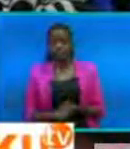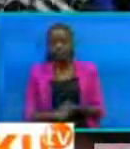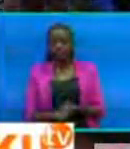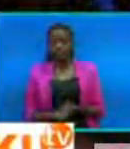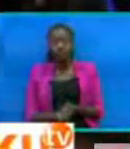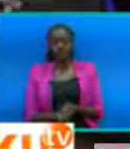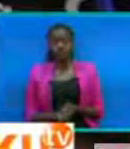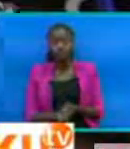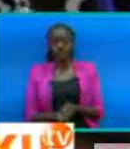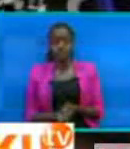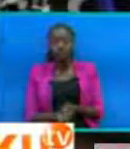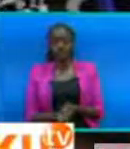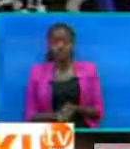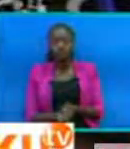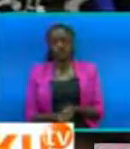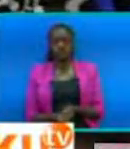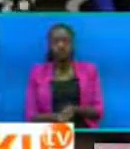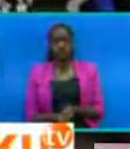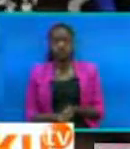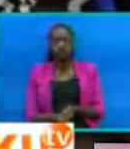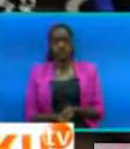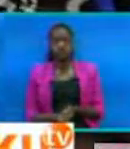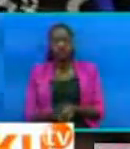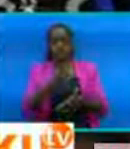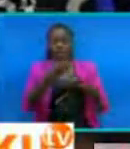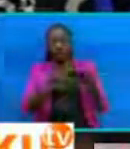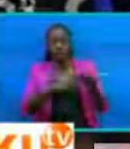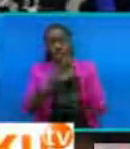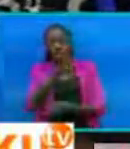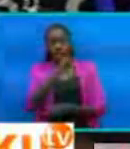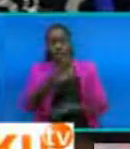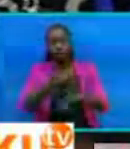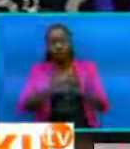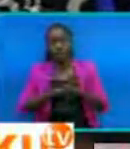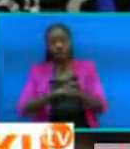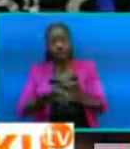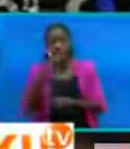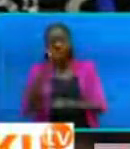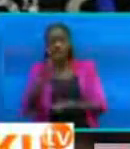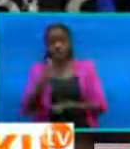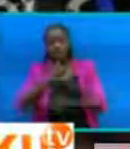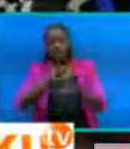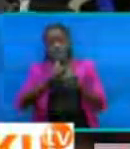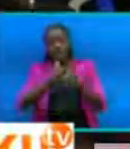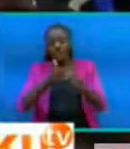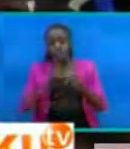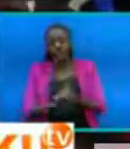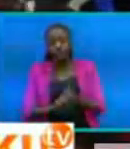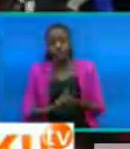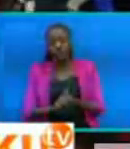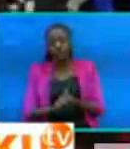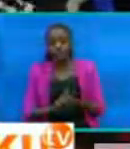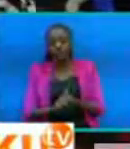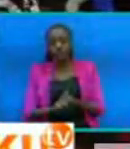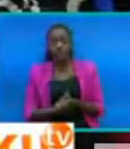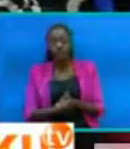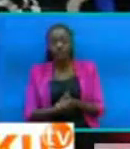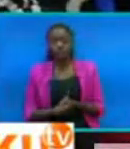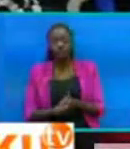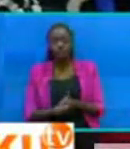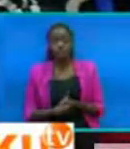what that gentleman there has asked on video games. So I just wanted